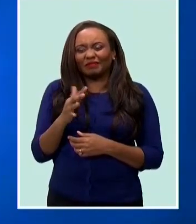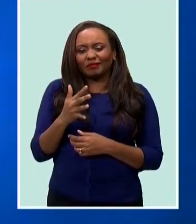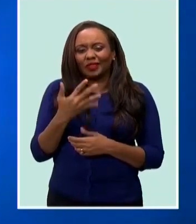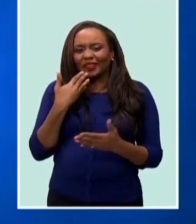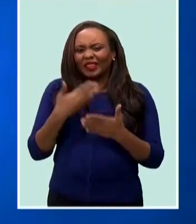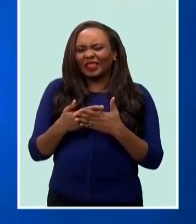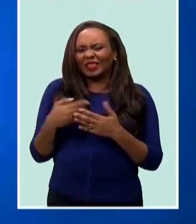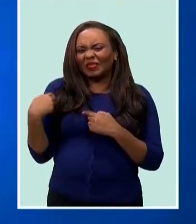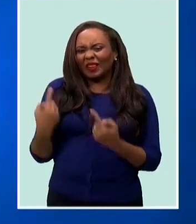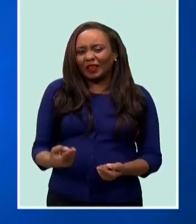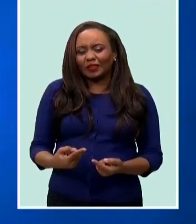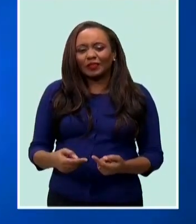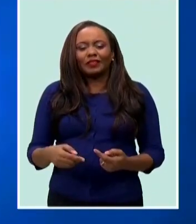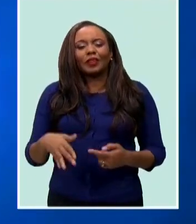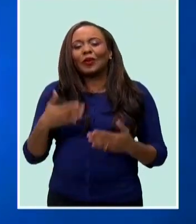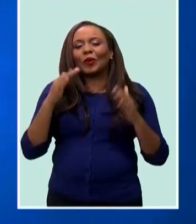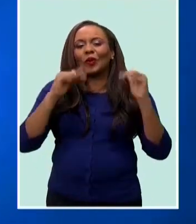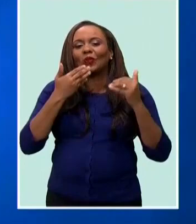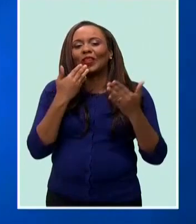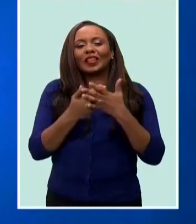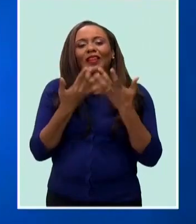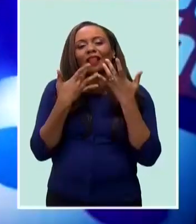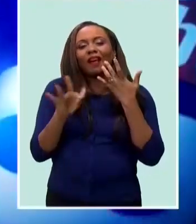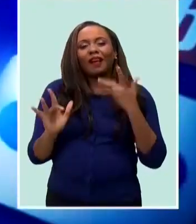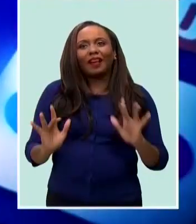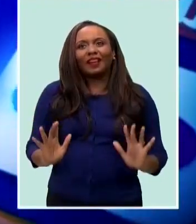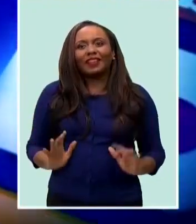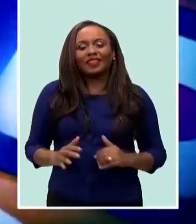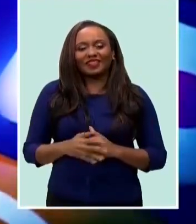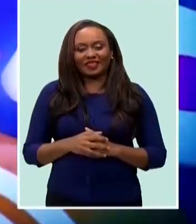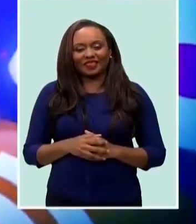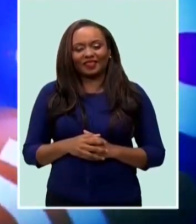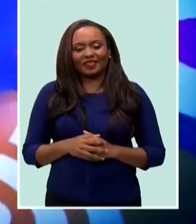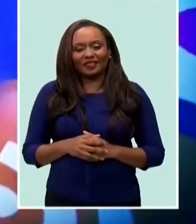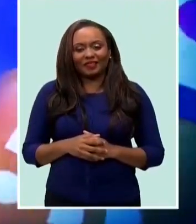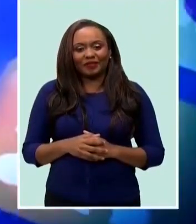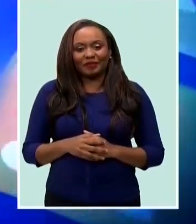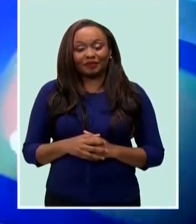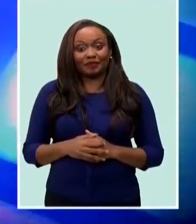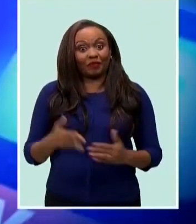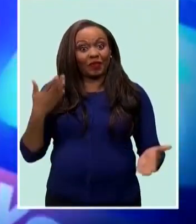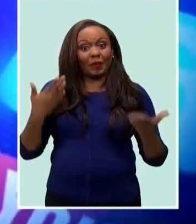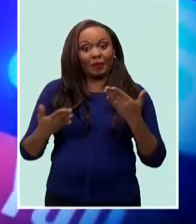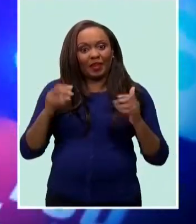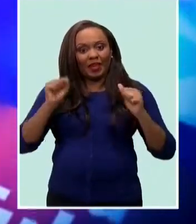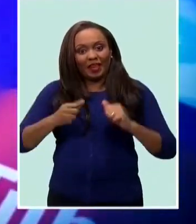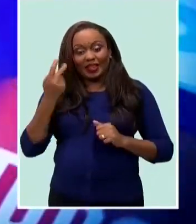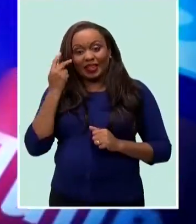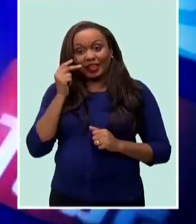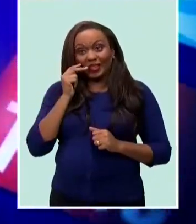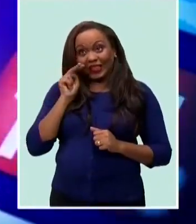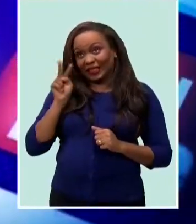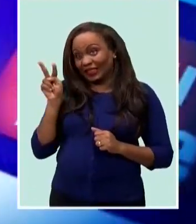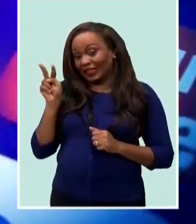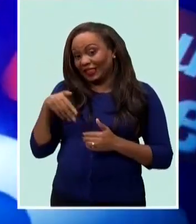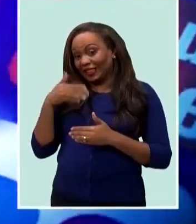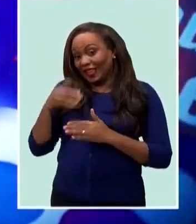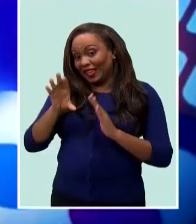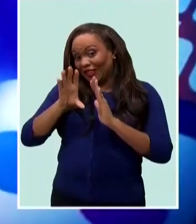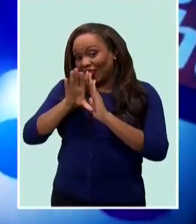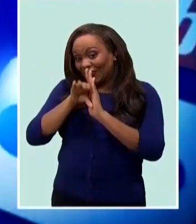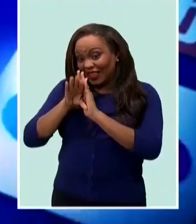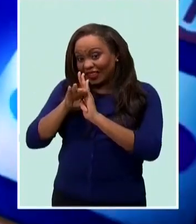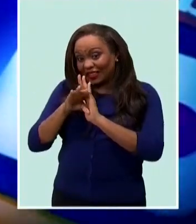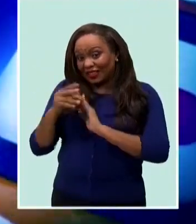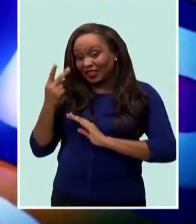so far, so let's send him some luck. And maybe he can take a look at this video and be inspired by